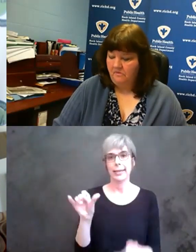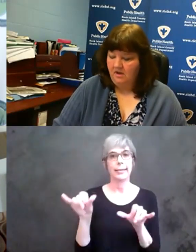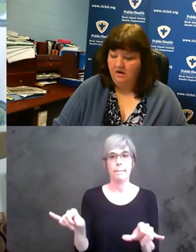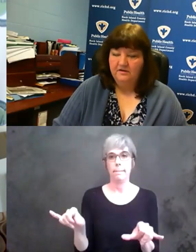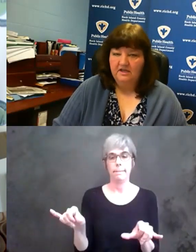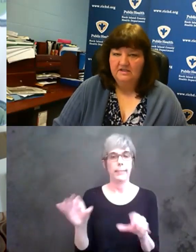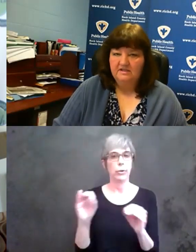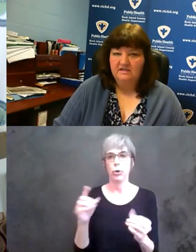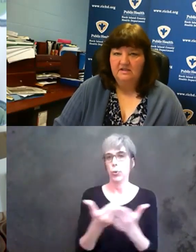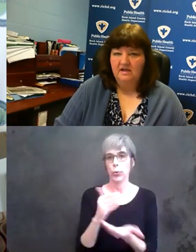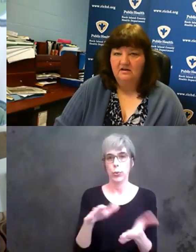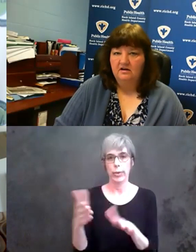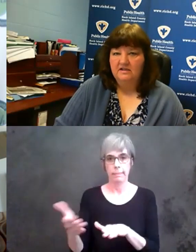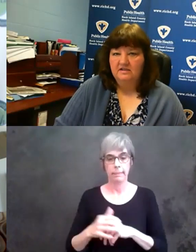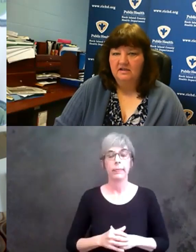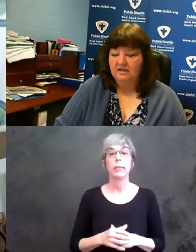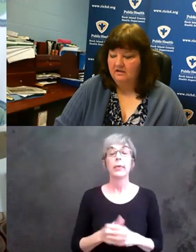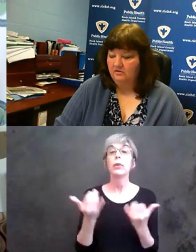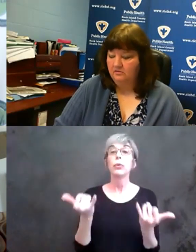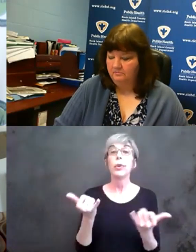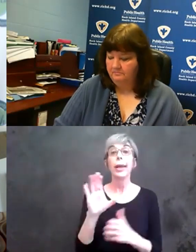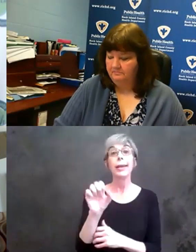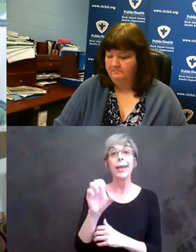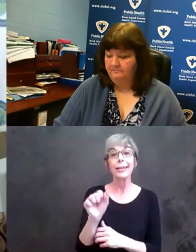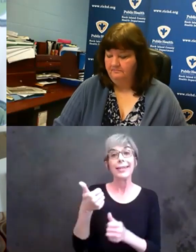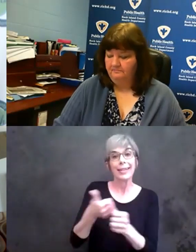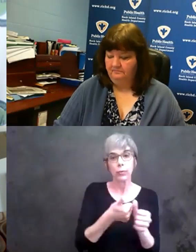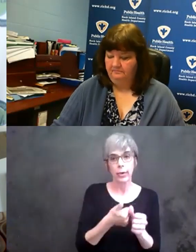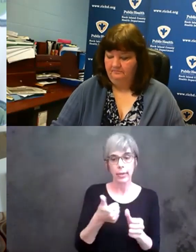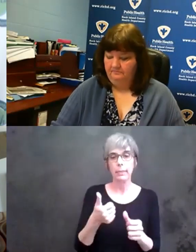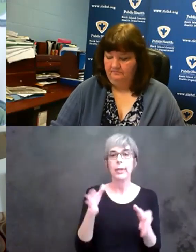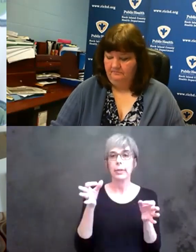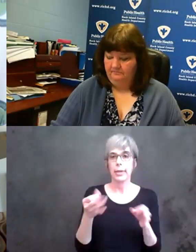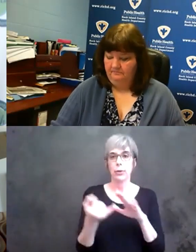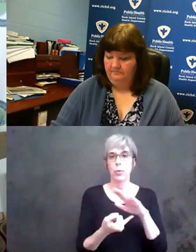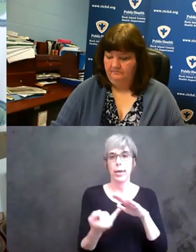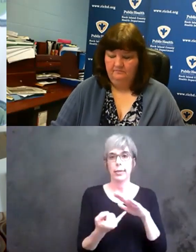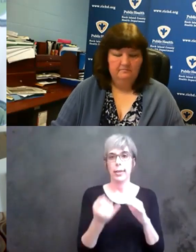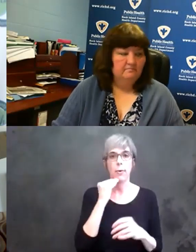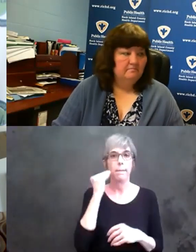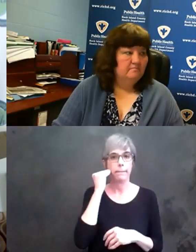County. All the cases today are isolating at home.